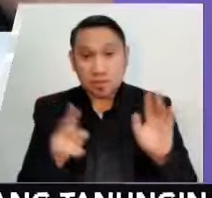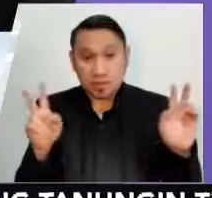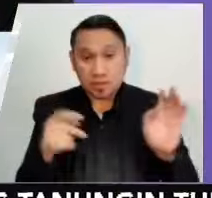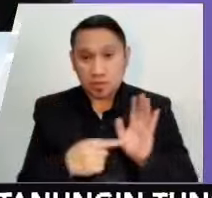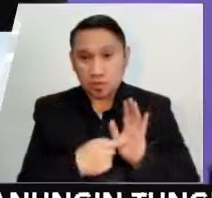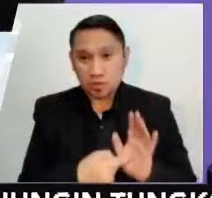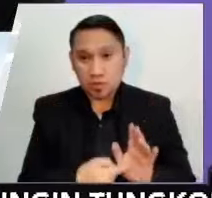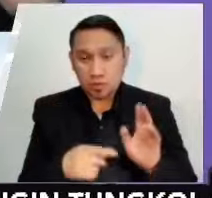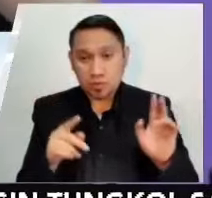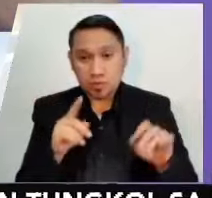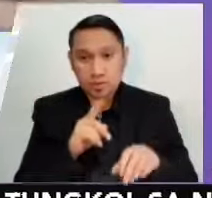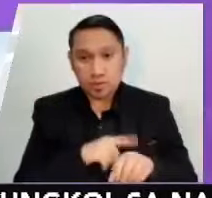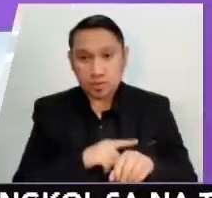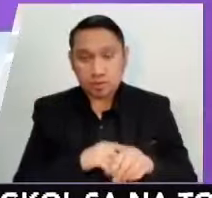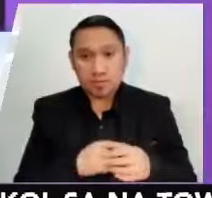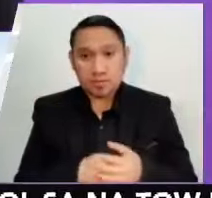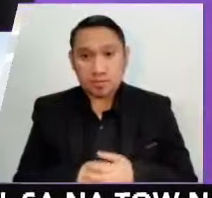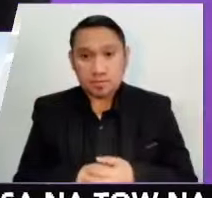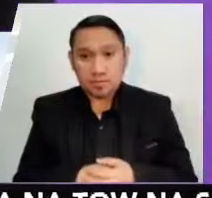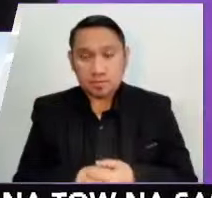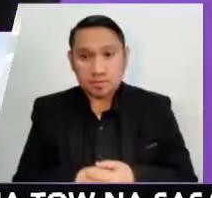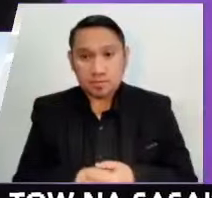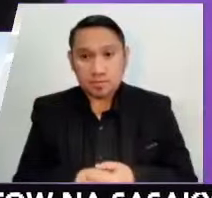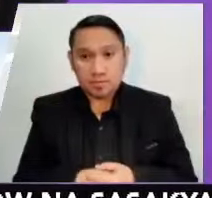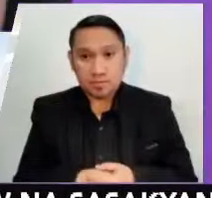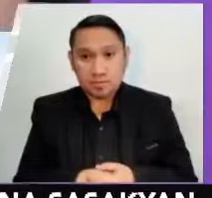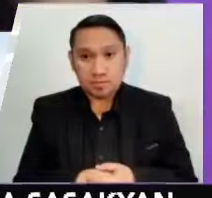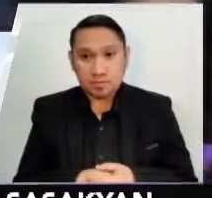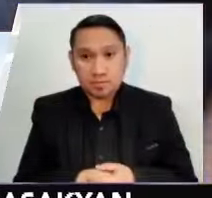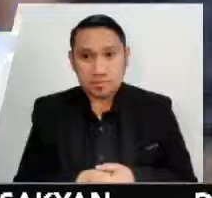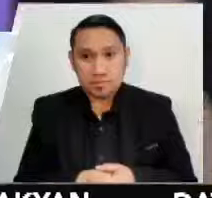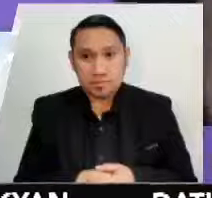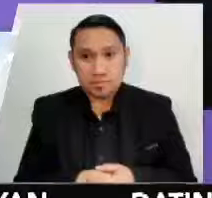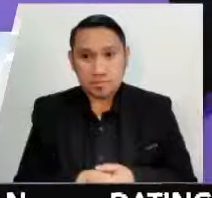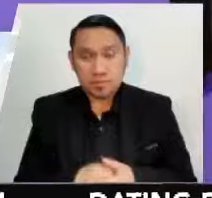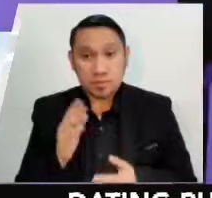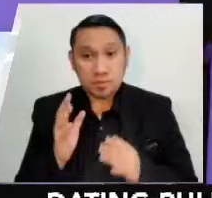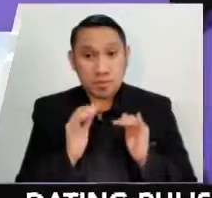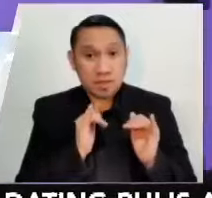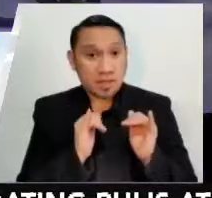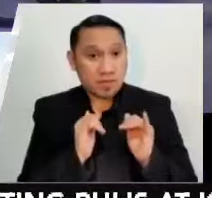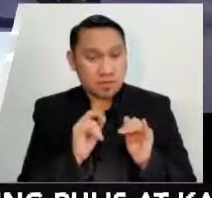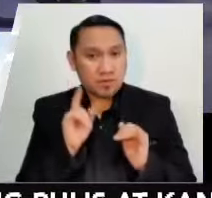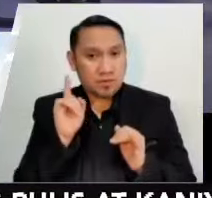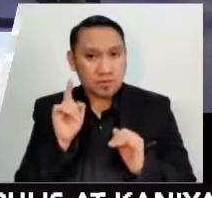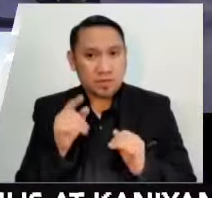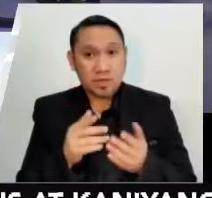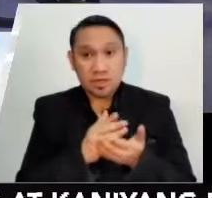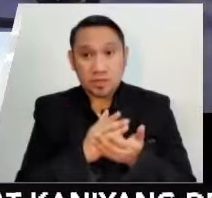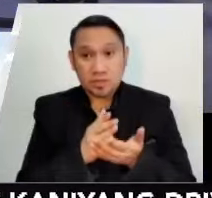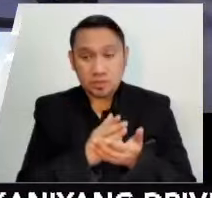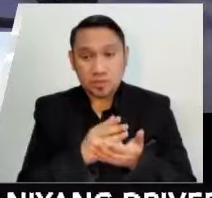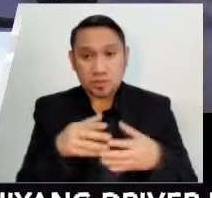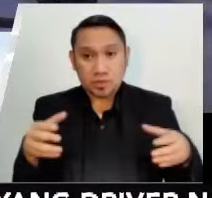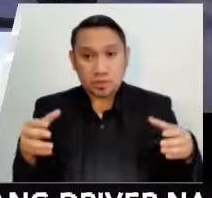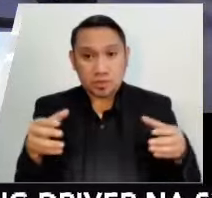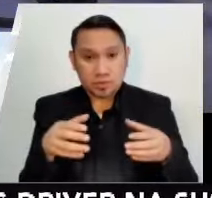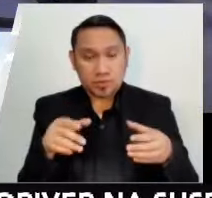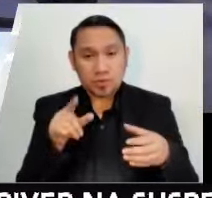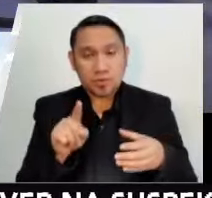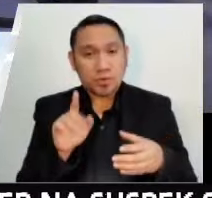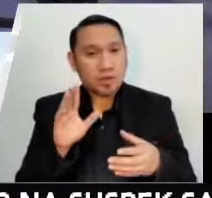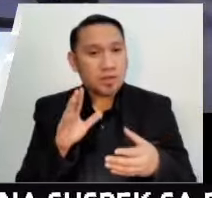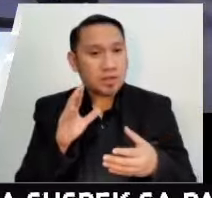ng HYBE at GFN na Dream Academy. Sa interview ng GMA Integrated News, shinare ng KATSEYE ang insights nila sa kanilang career